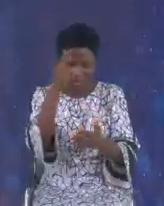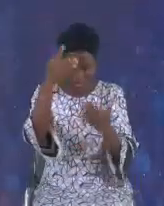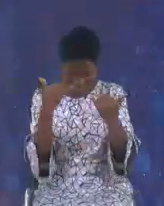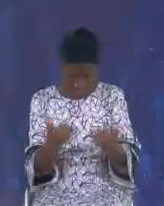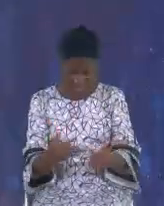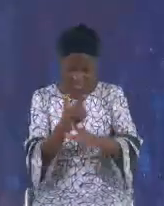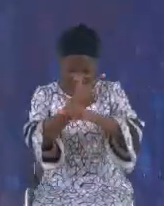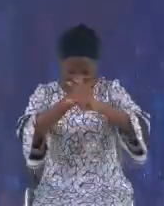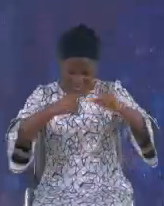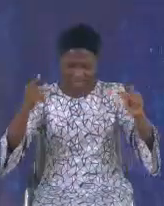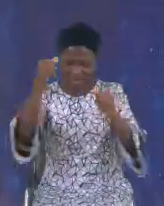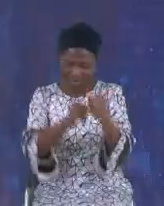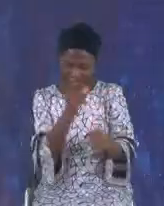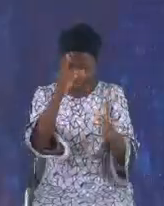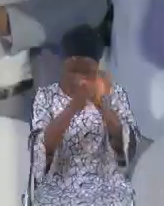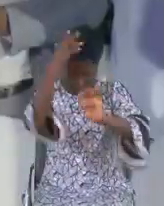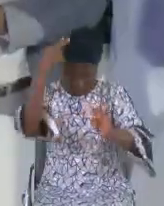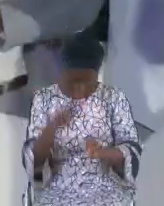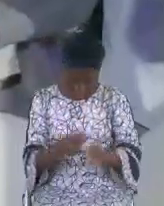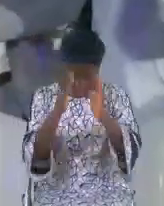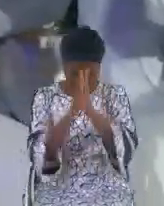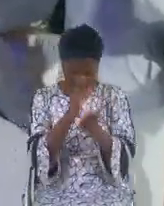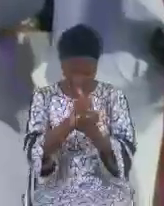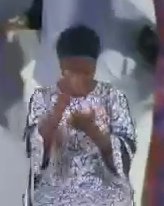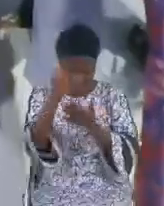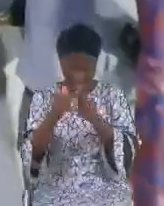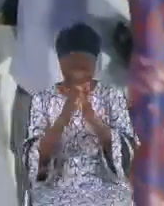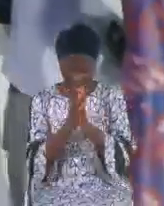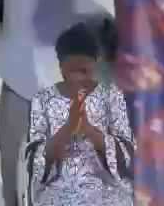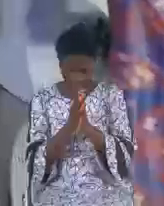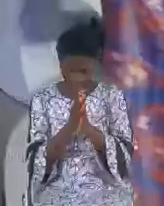Liberate everyone in Jesus' name.